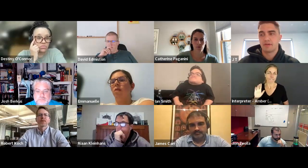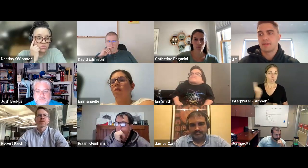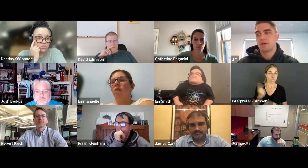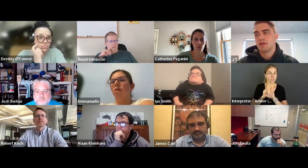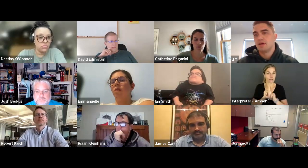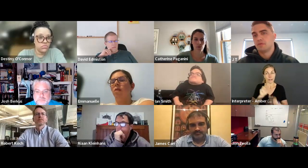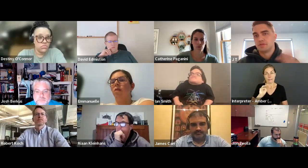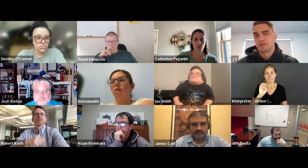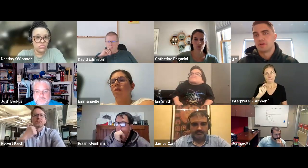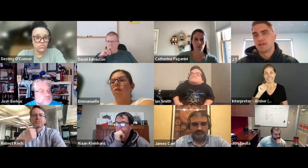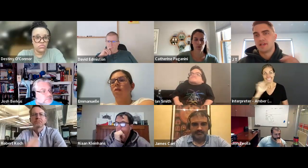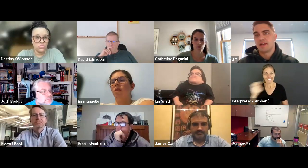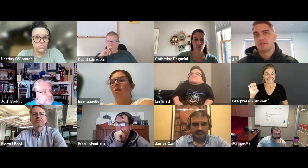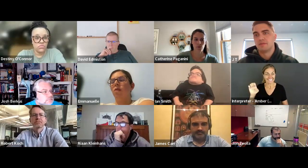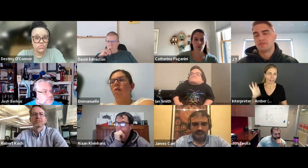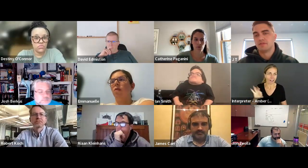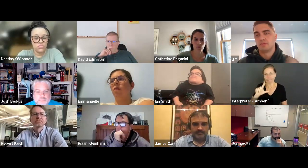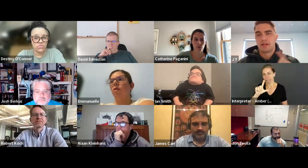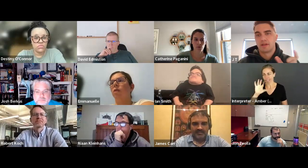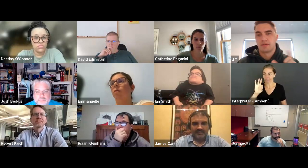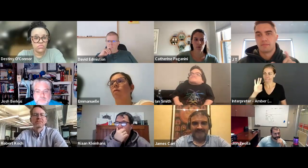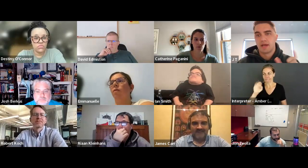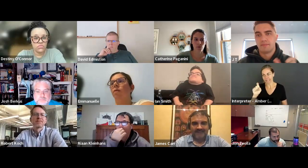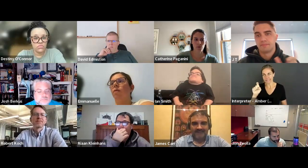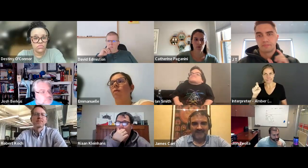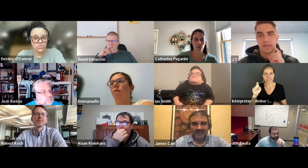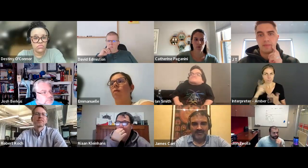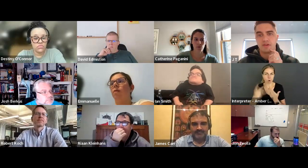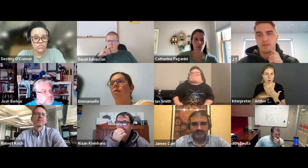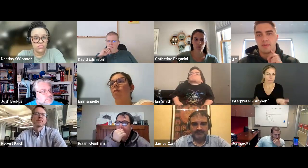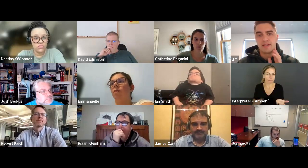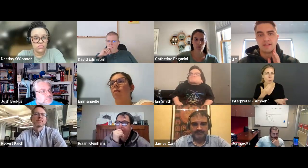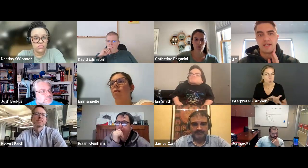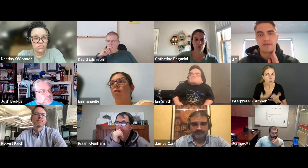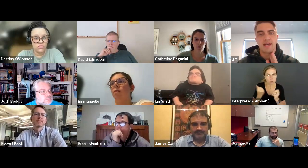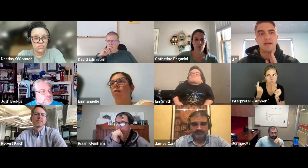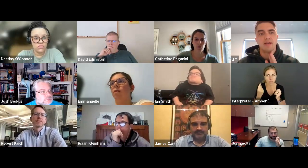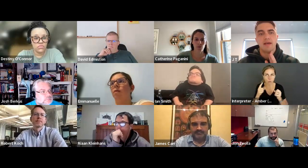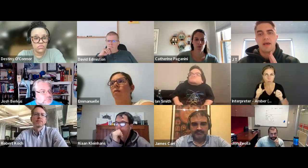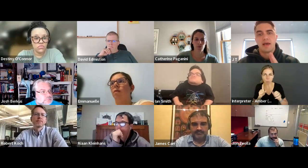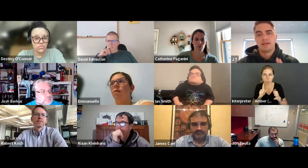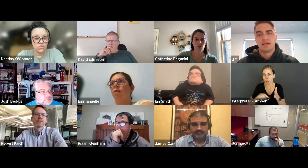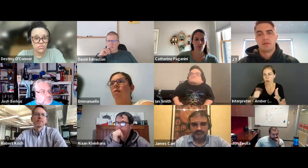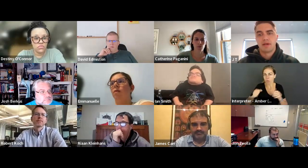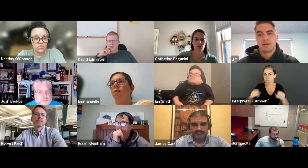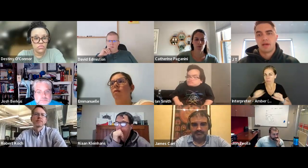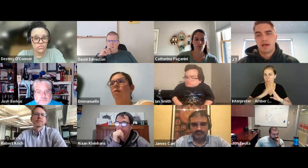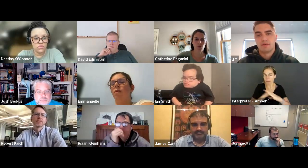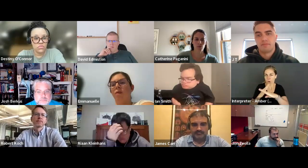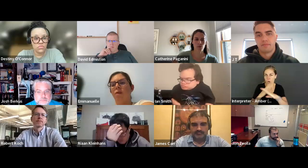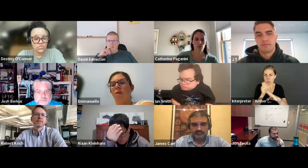LFX program, which was a good understanding in terms of what other barriers we might need to navigate. And another